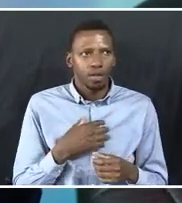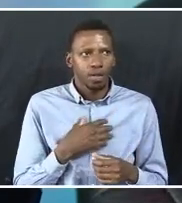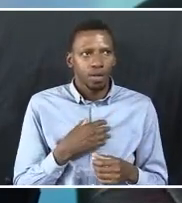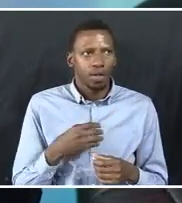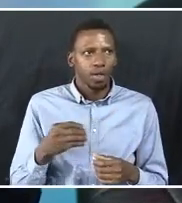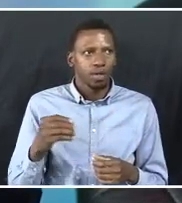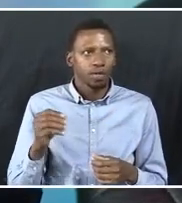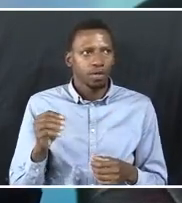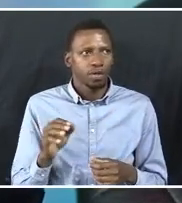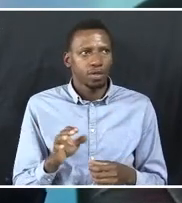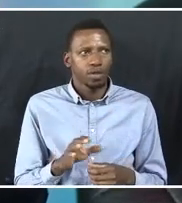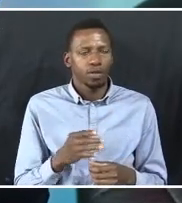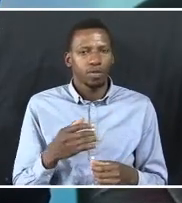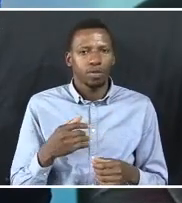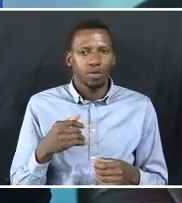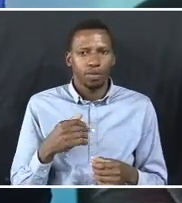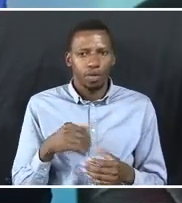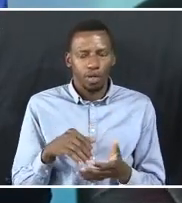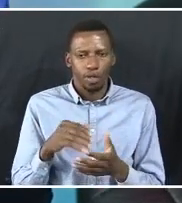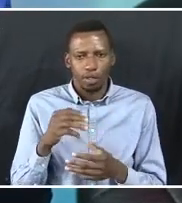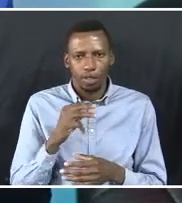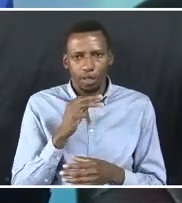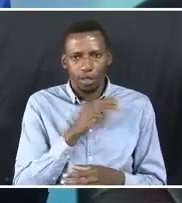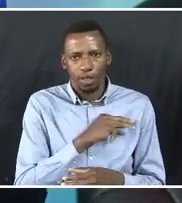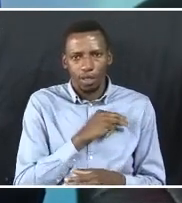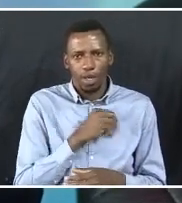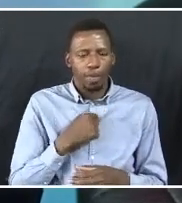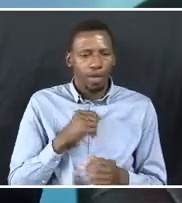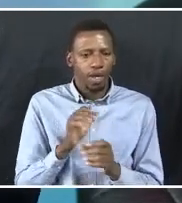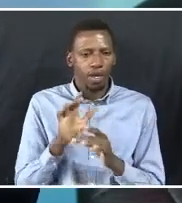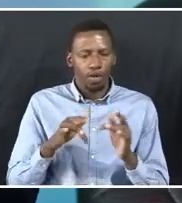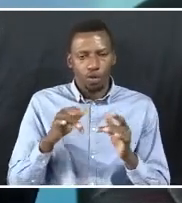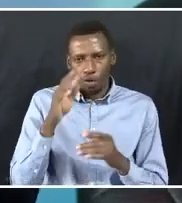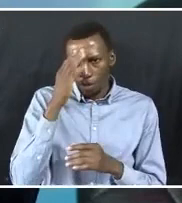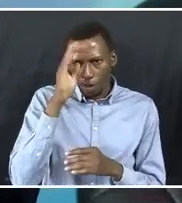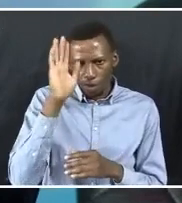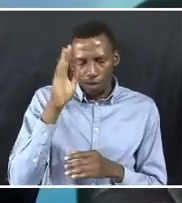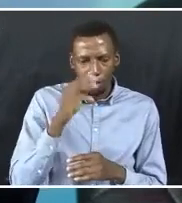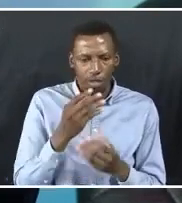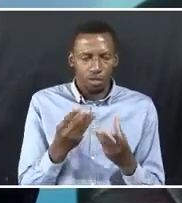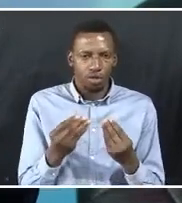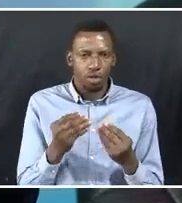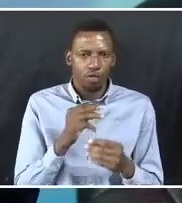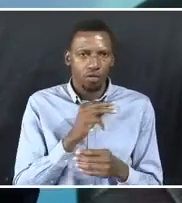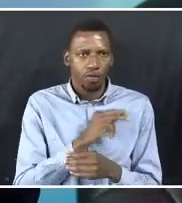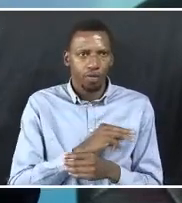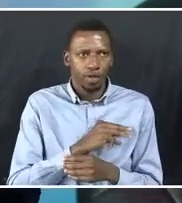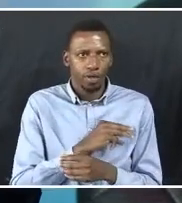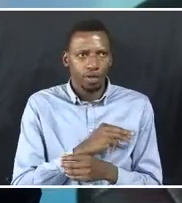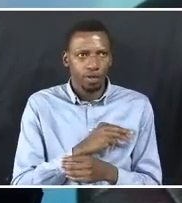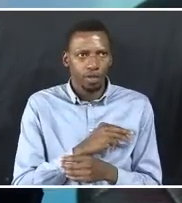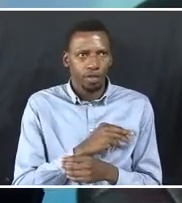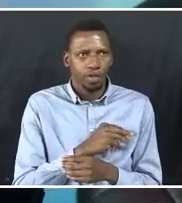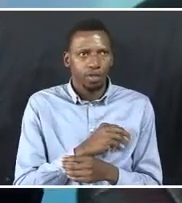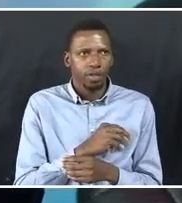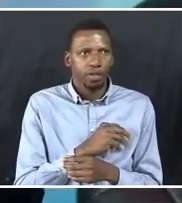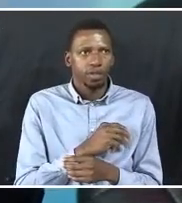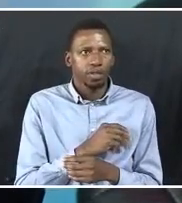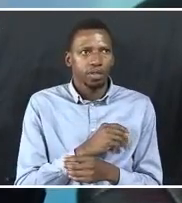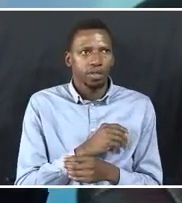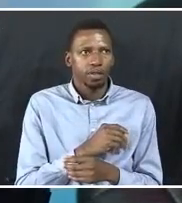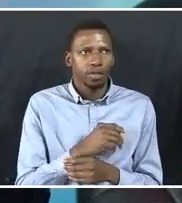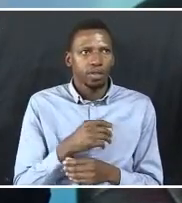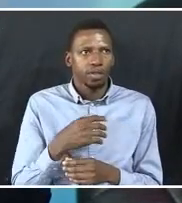I doubt his tender mercy through life? Has been my